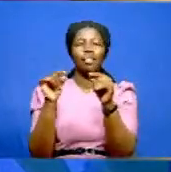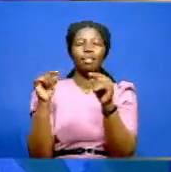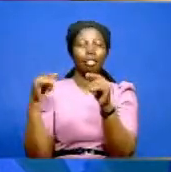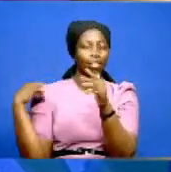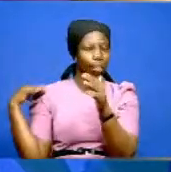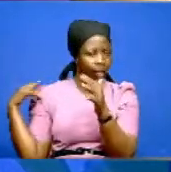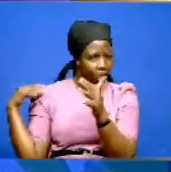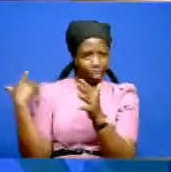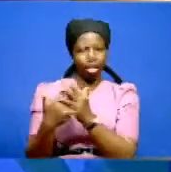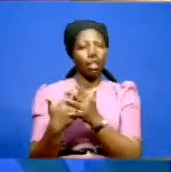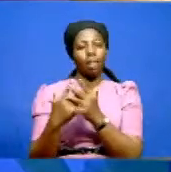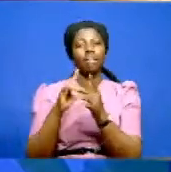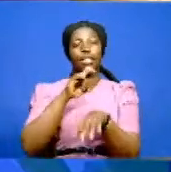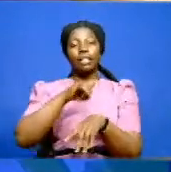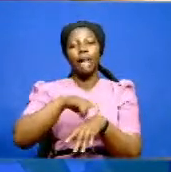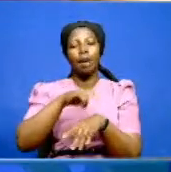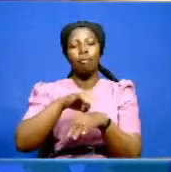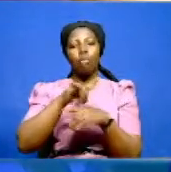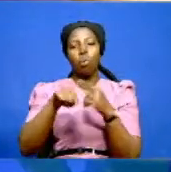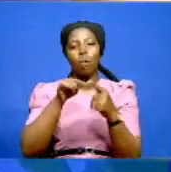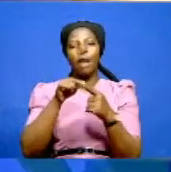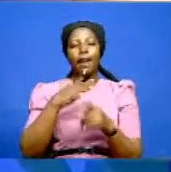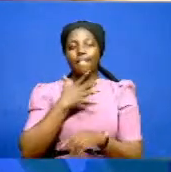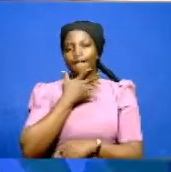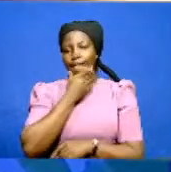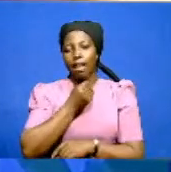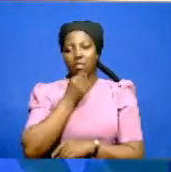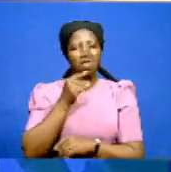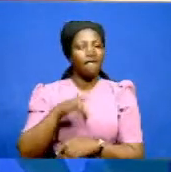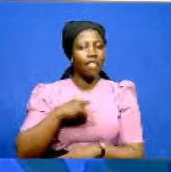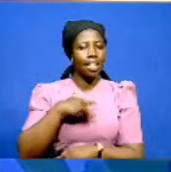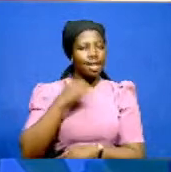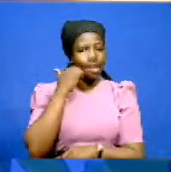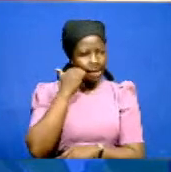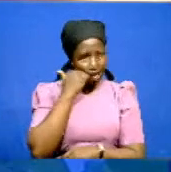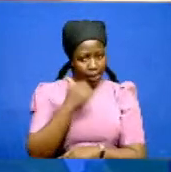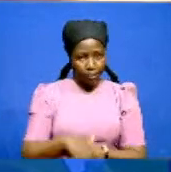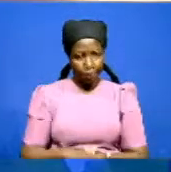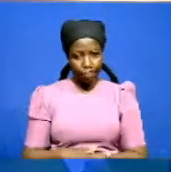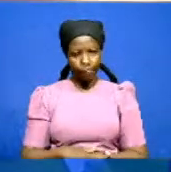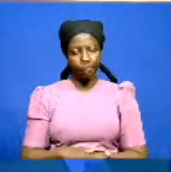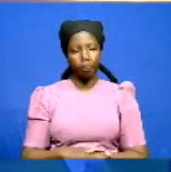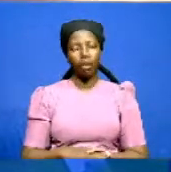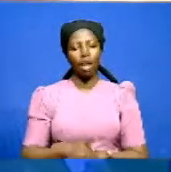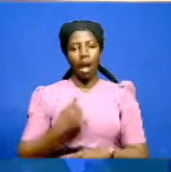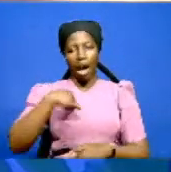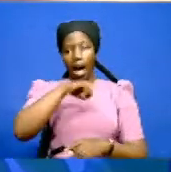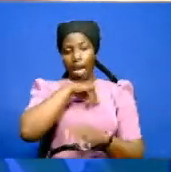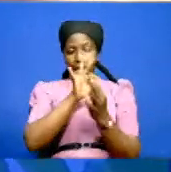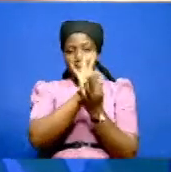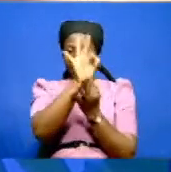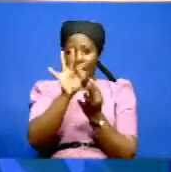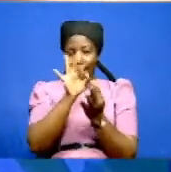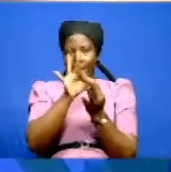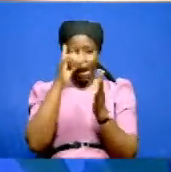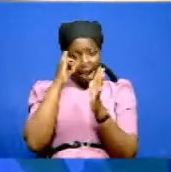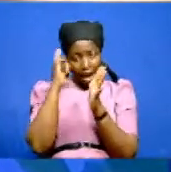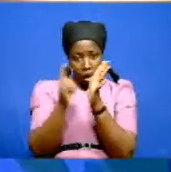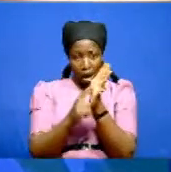journey when Dad was unwell. We specifically